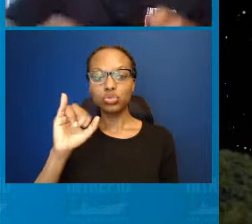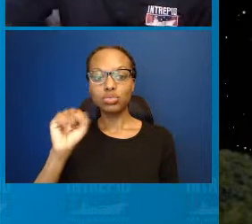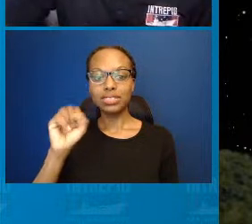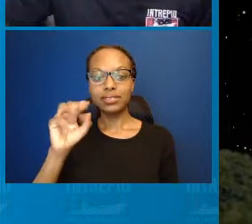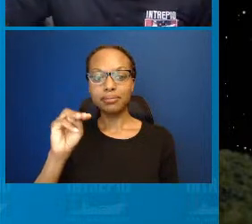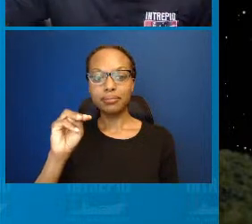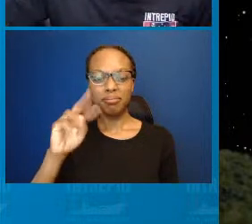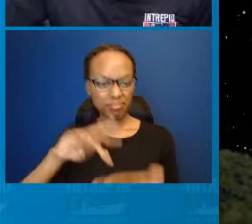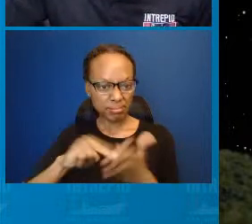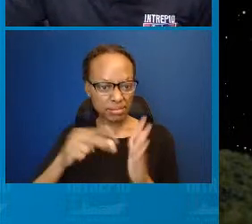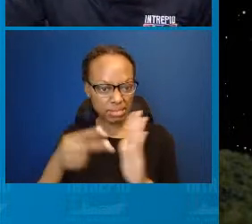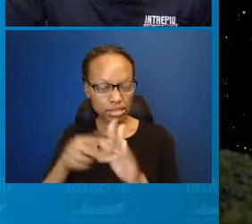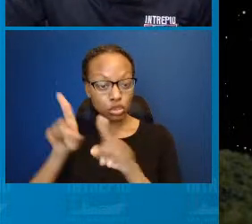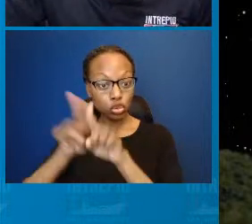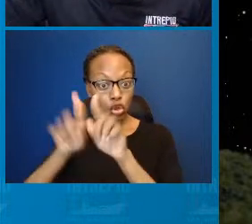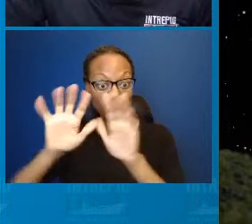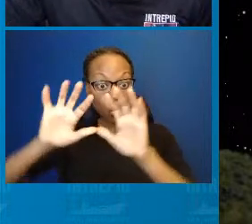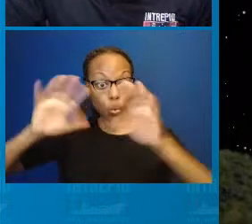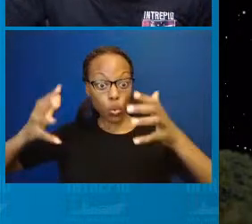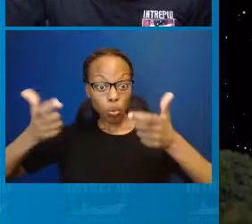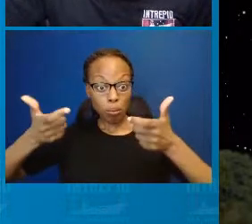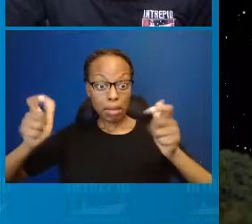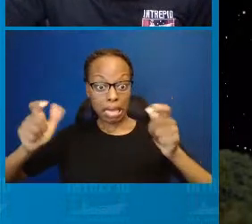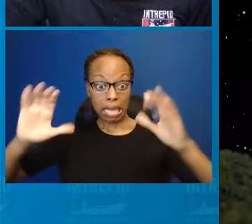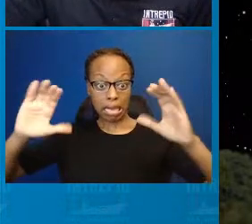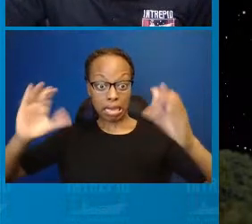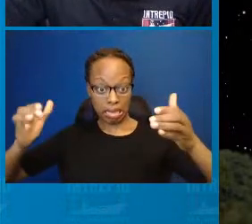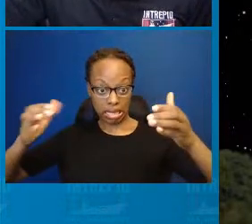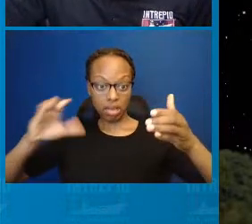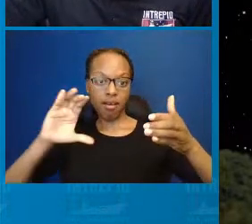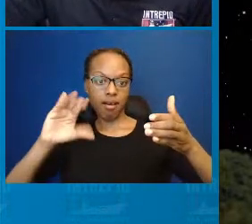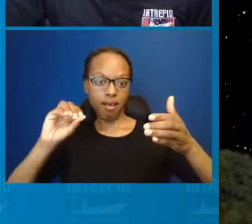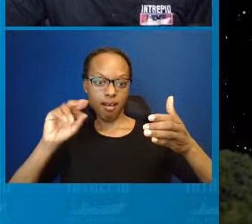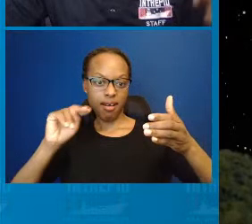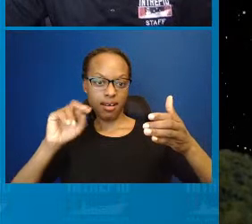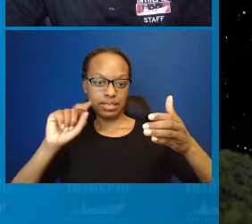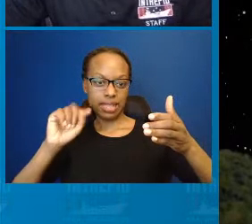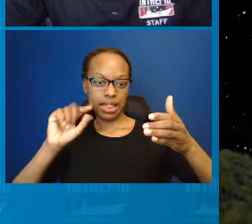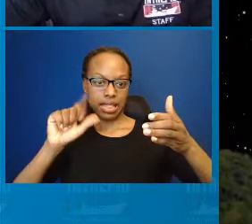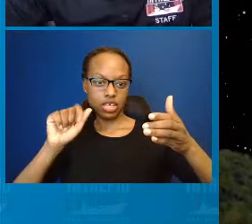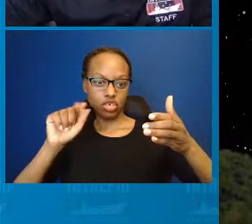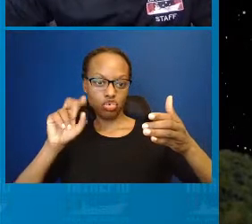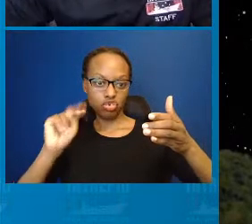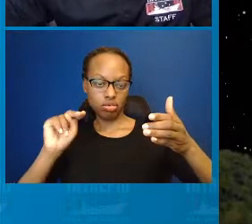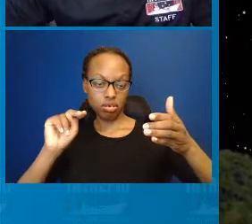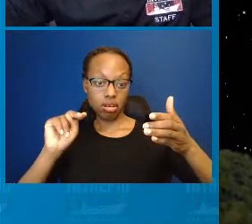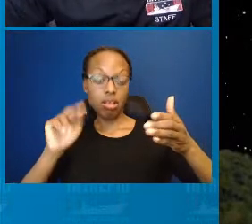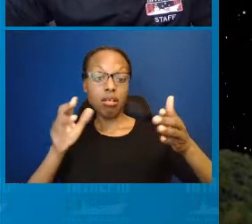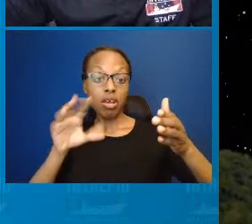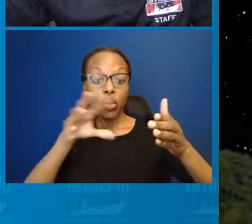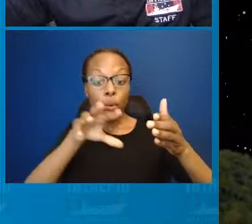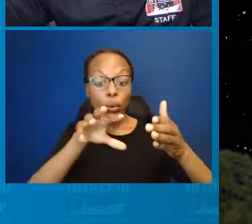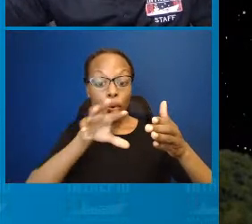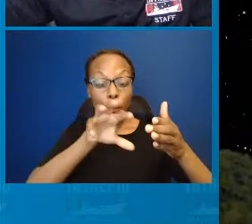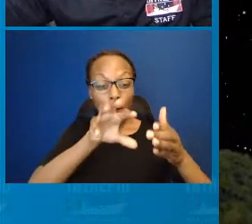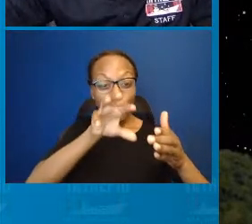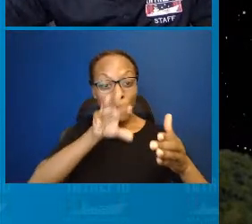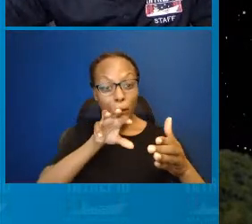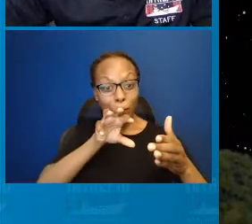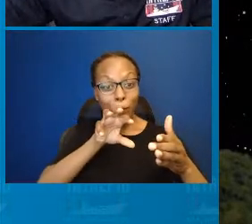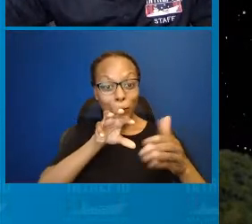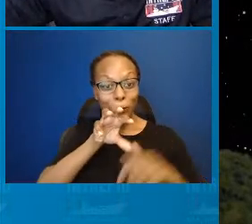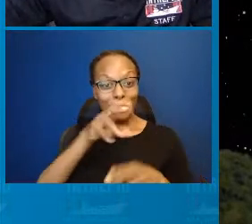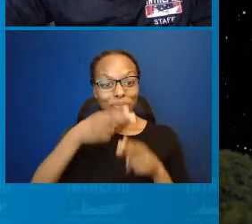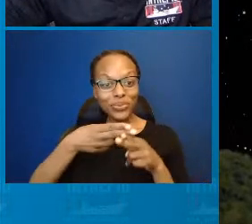constellation, right? It's because when we look up in the night sky, sometimes these stars are hard to see, right? But some of them are a little bit easier to spot. So